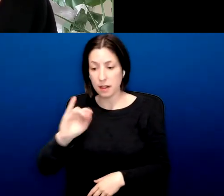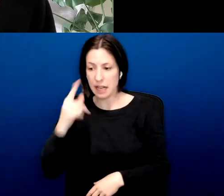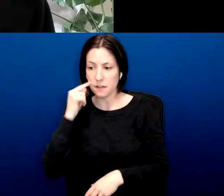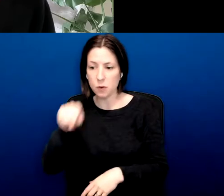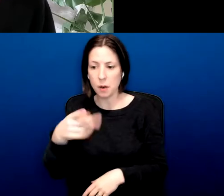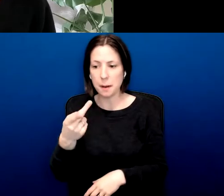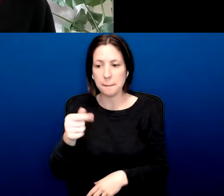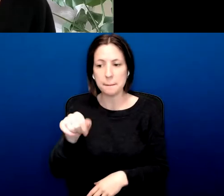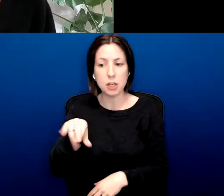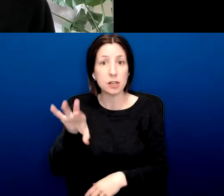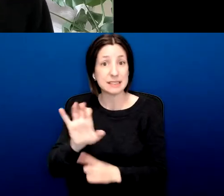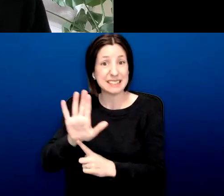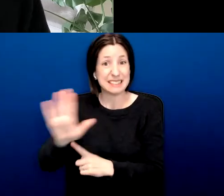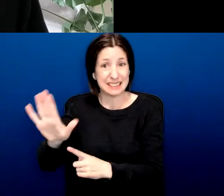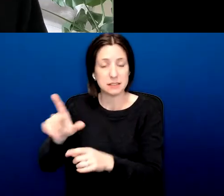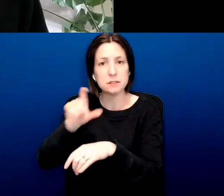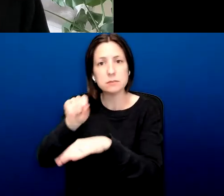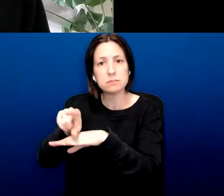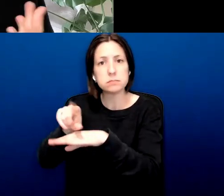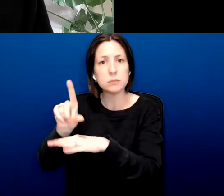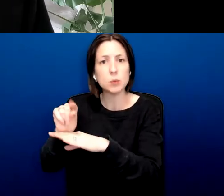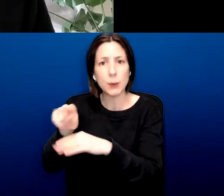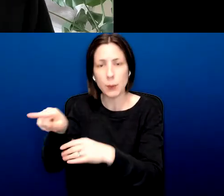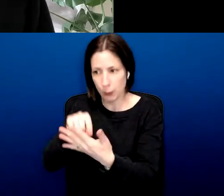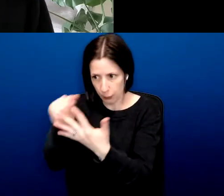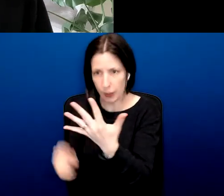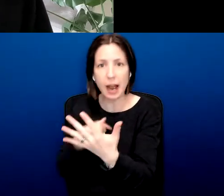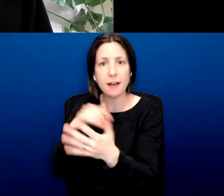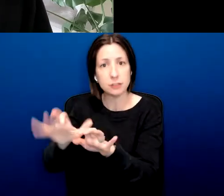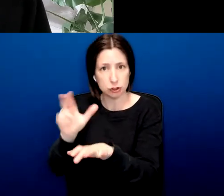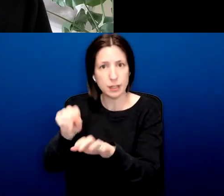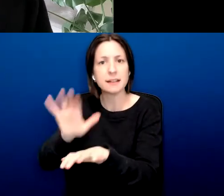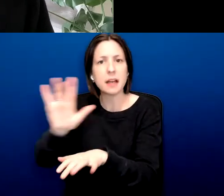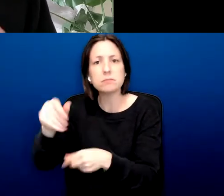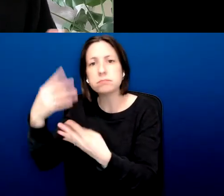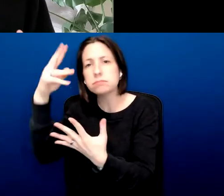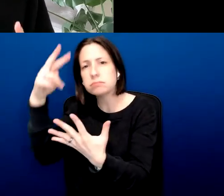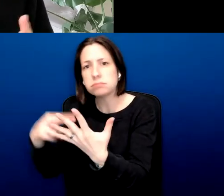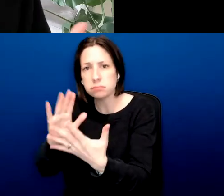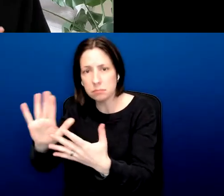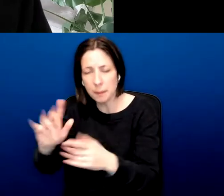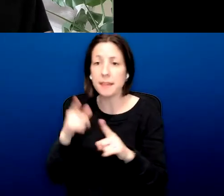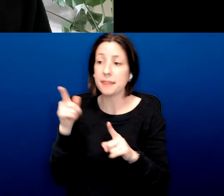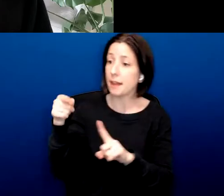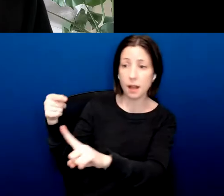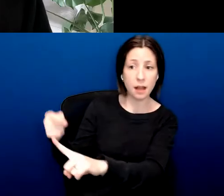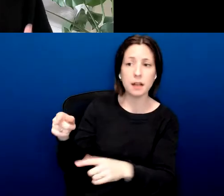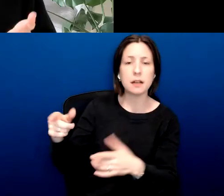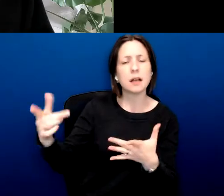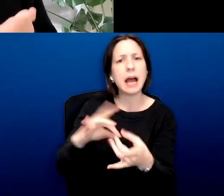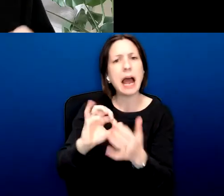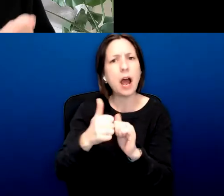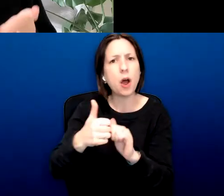be in your chat there if you want to take a look at it. And so these questions and the call to better understand connections and